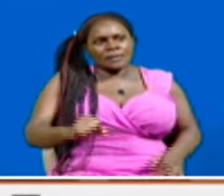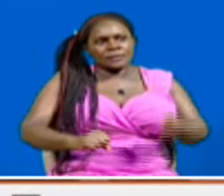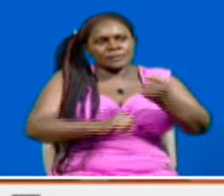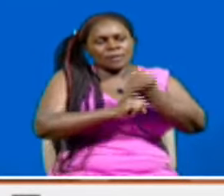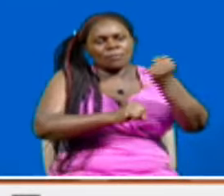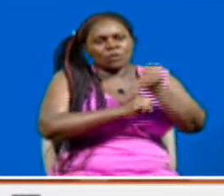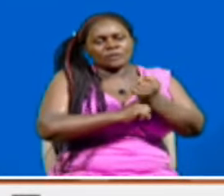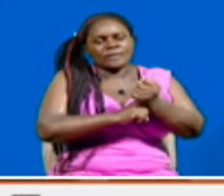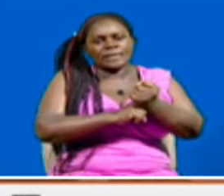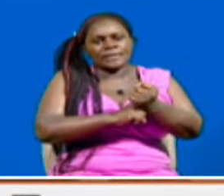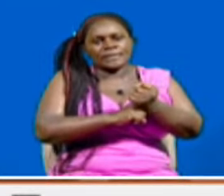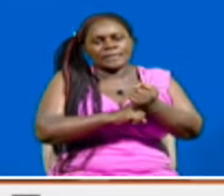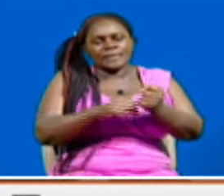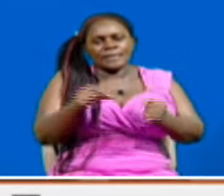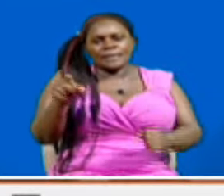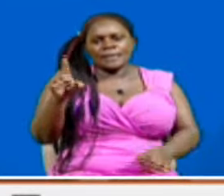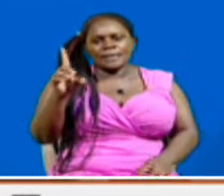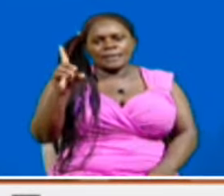David Nderitu Ndumo